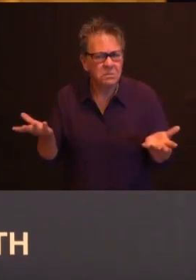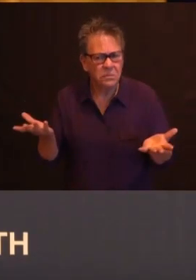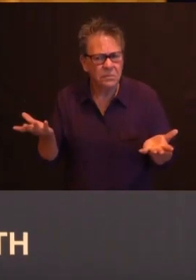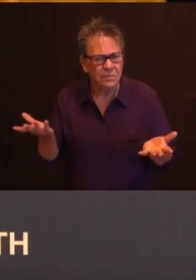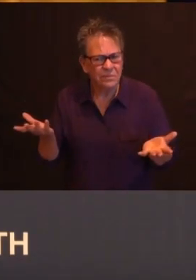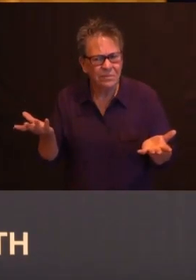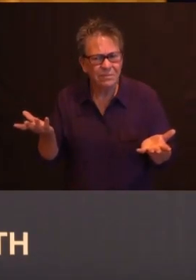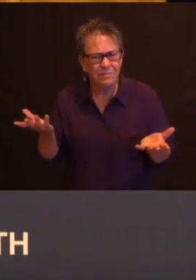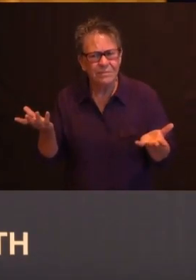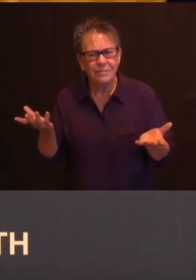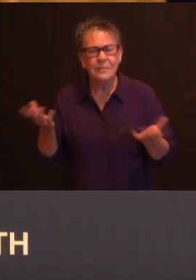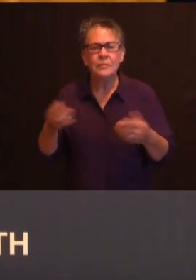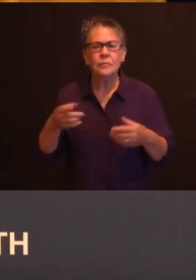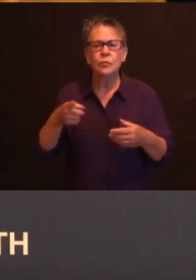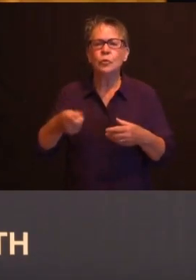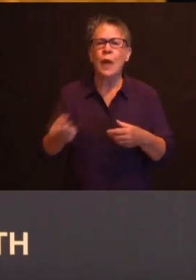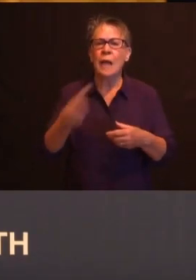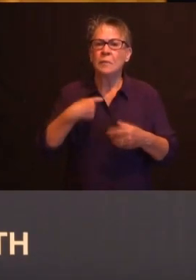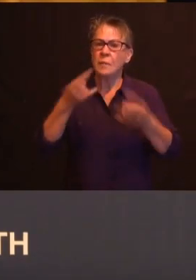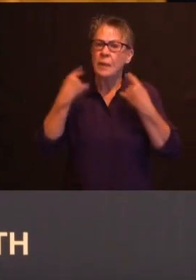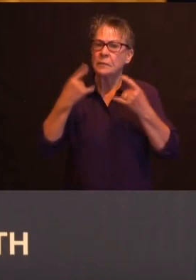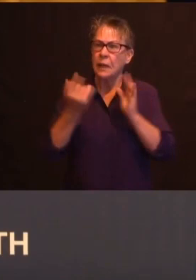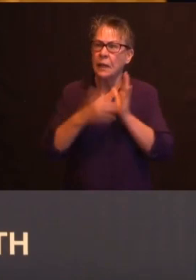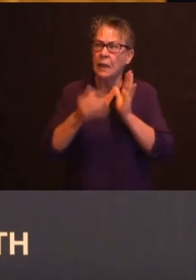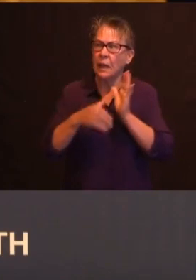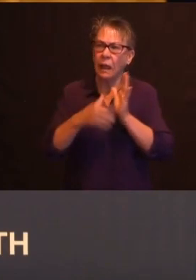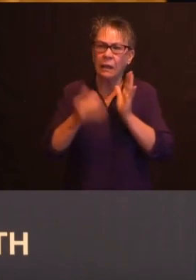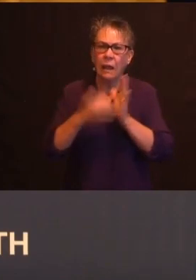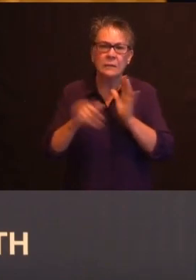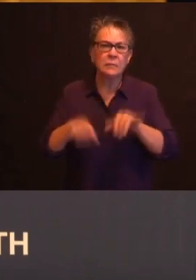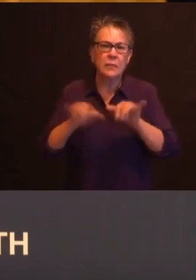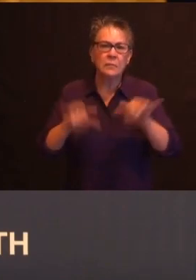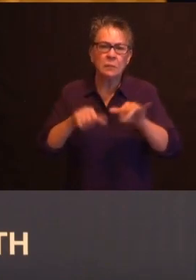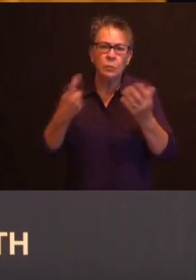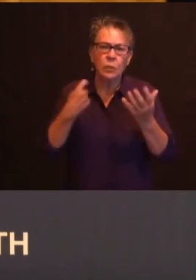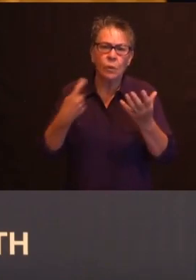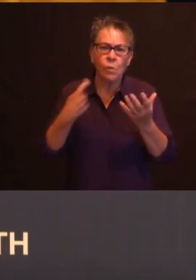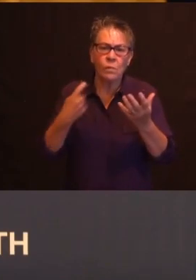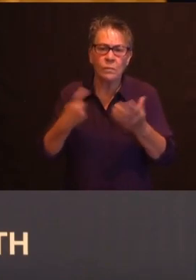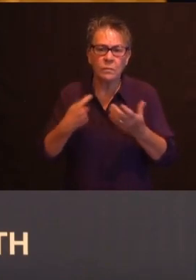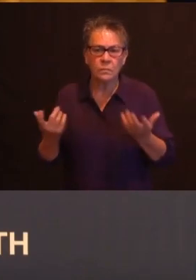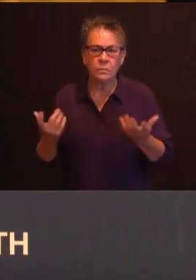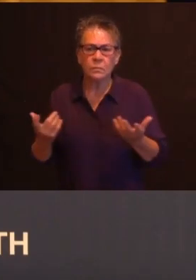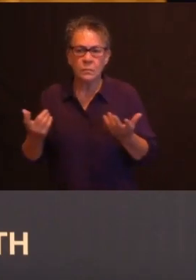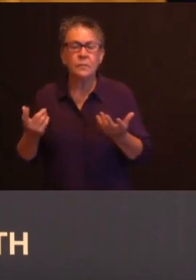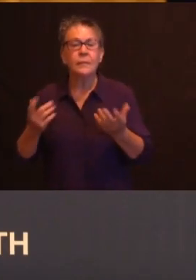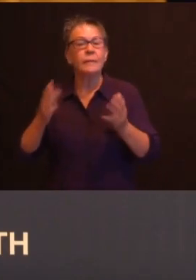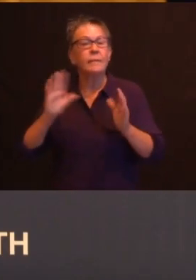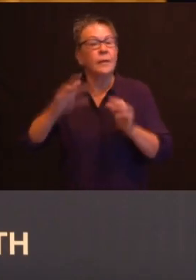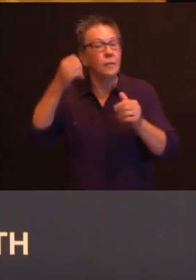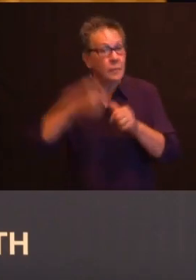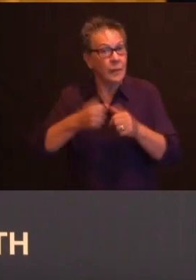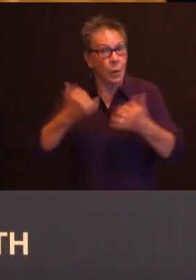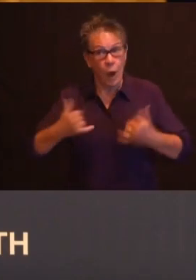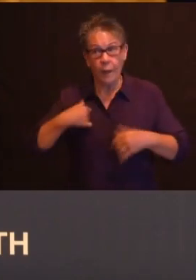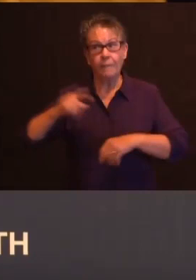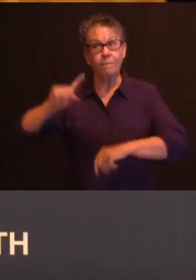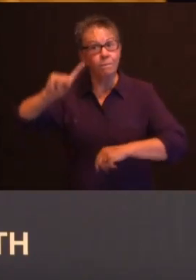Again, we are the first state in the nation to mandate masks indoors. We have a